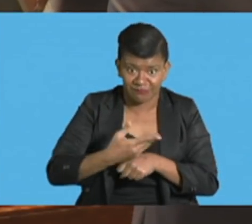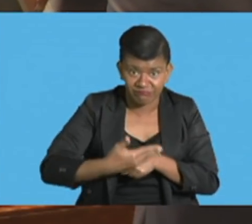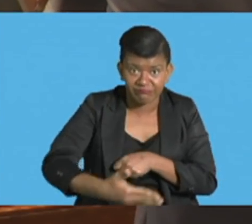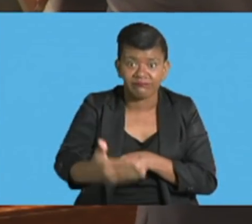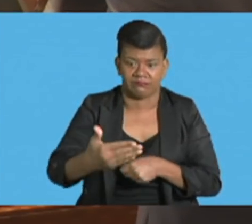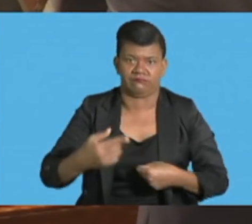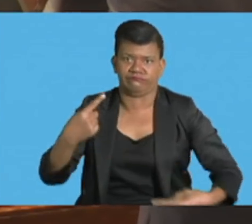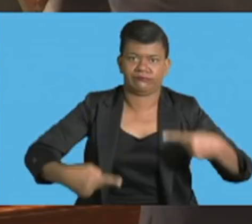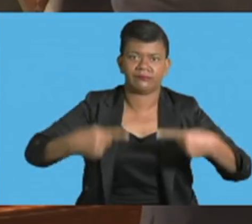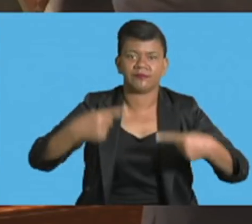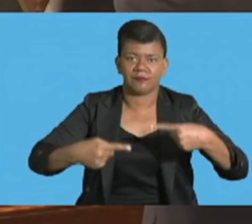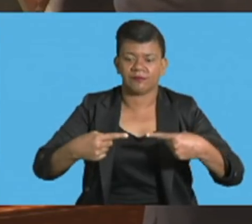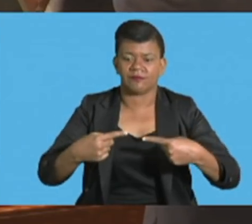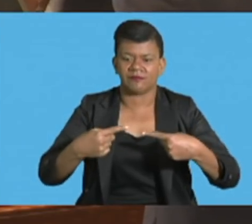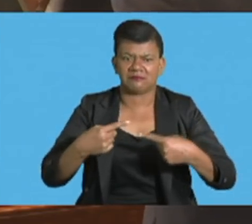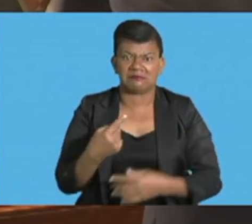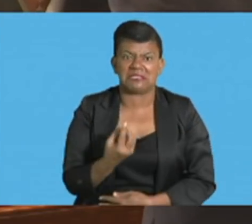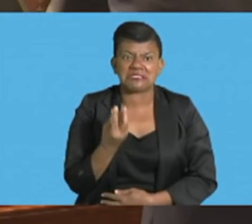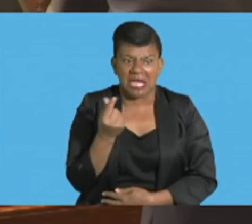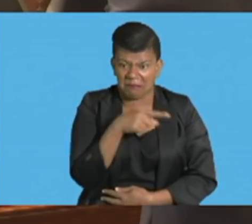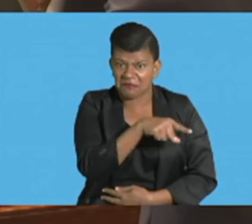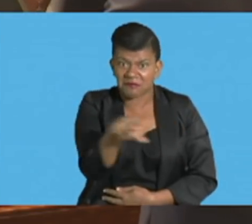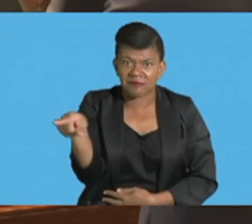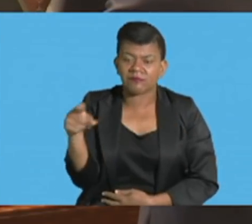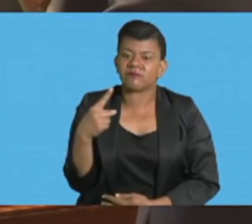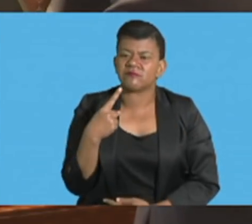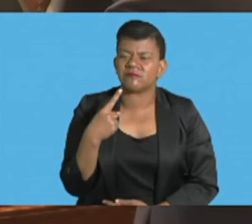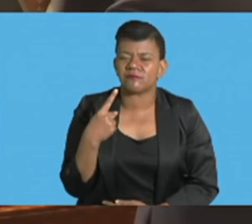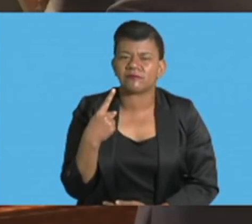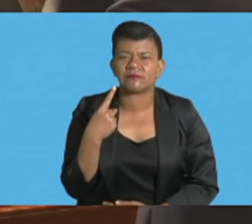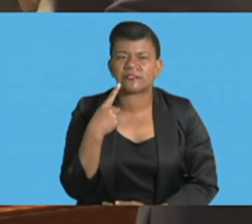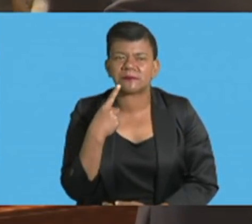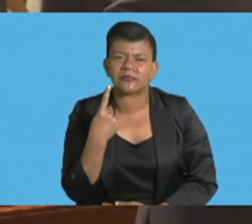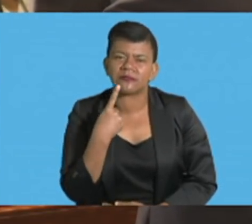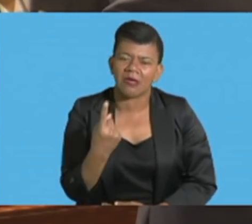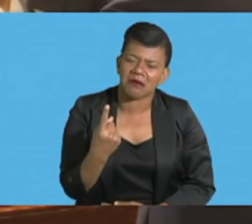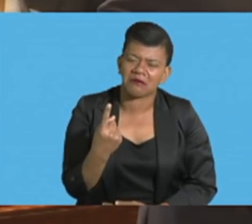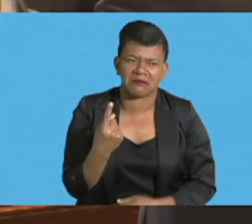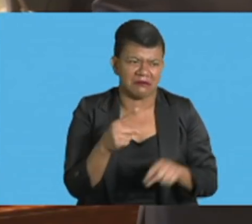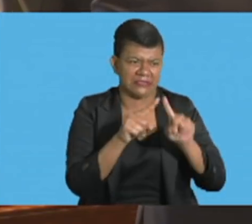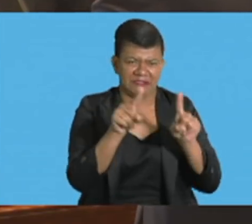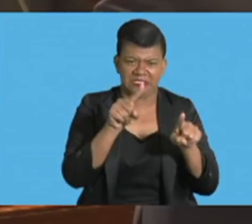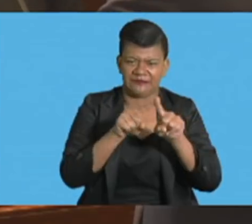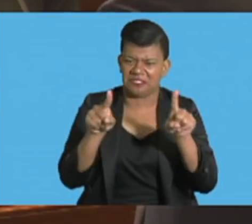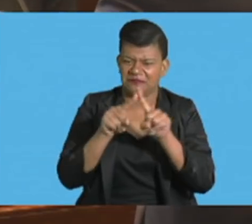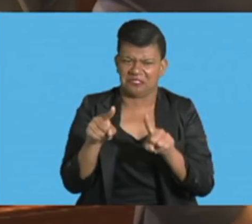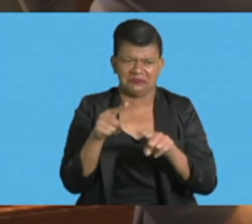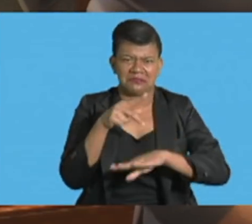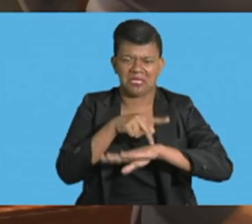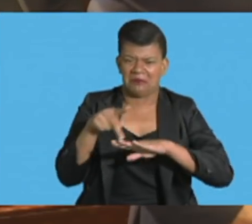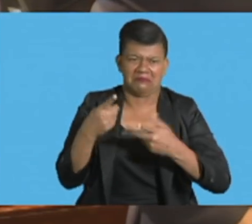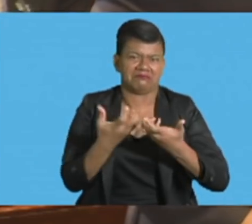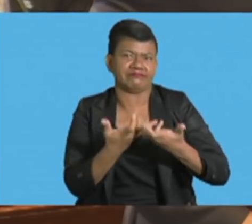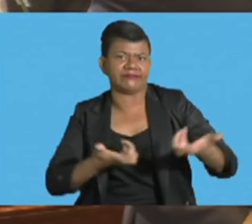Honourable Speaker, some will emphasize the supposed differences between each side of Parliament.